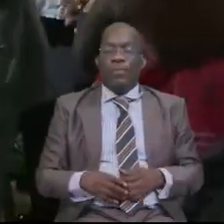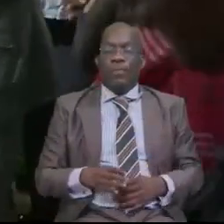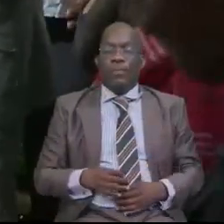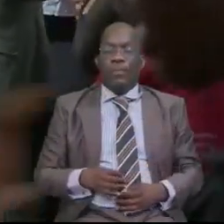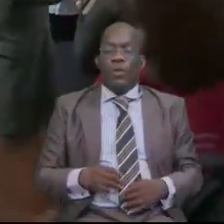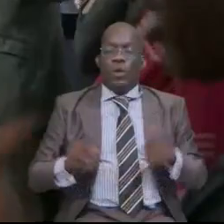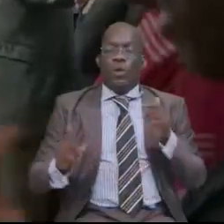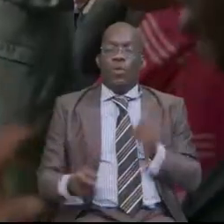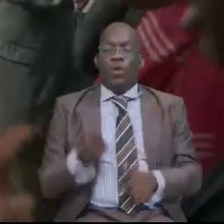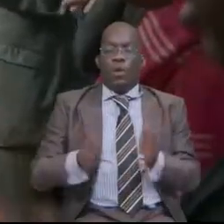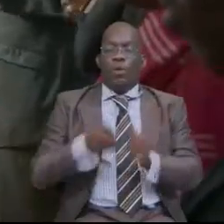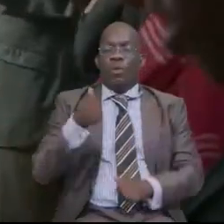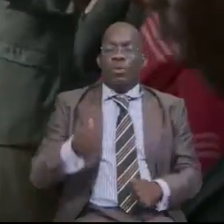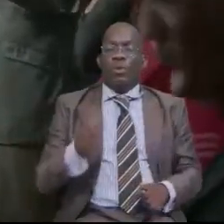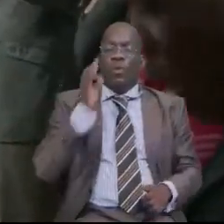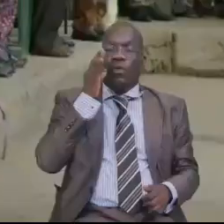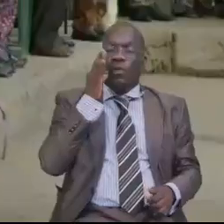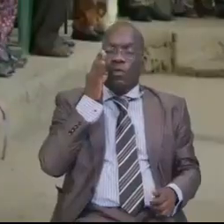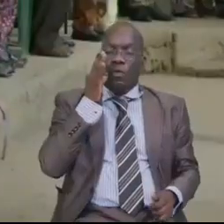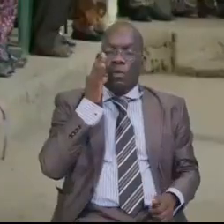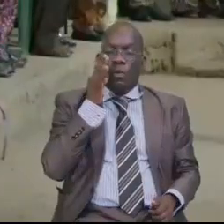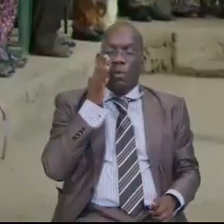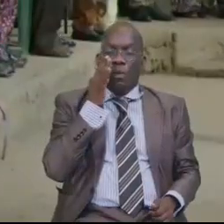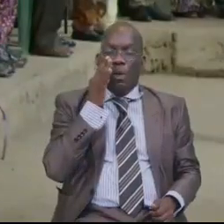Foremost fruitful